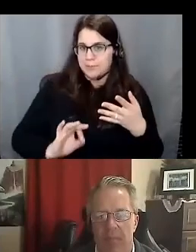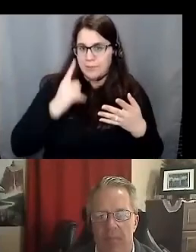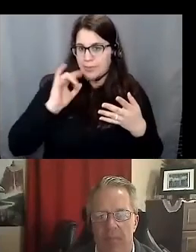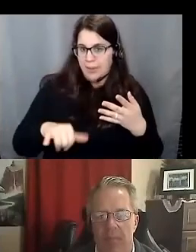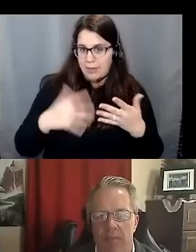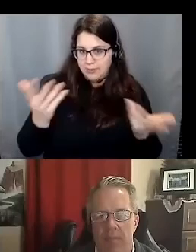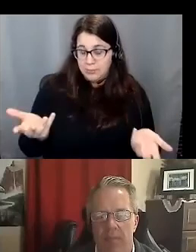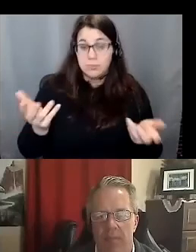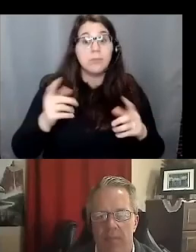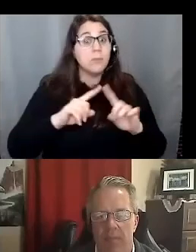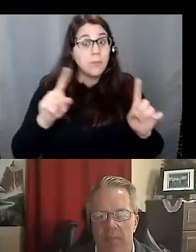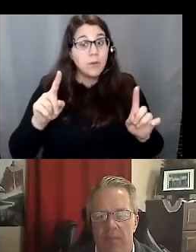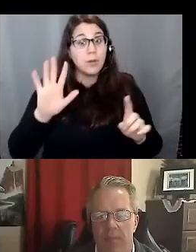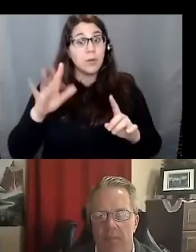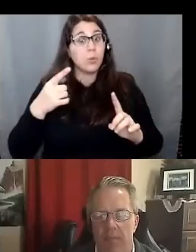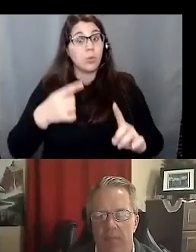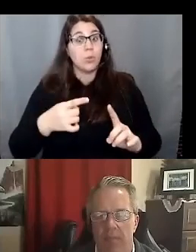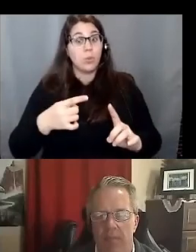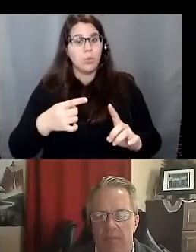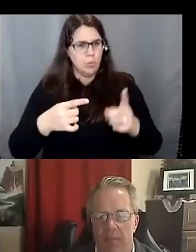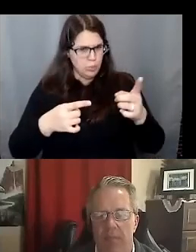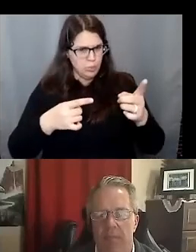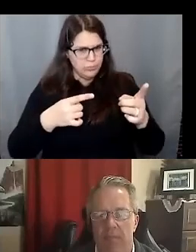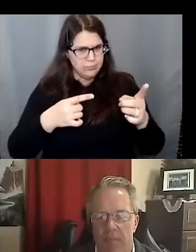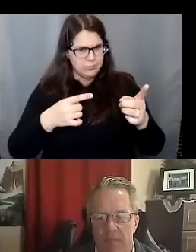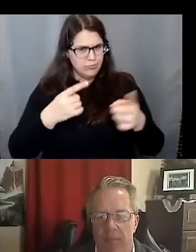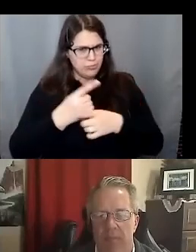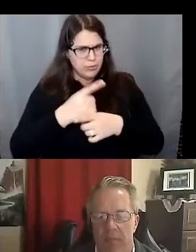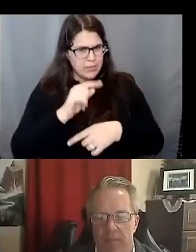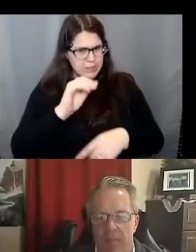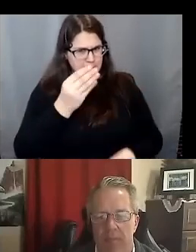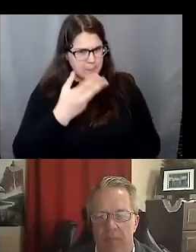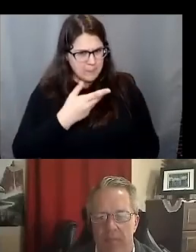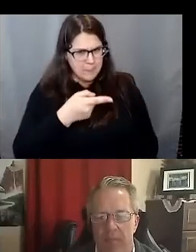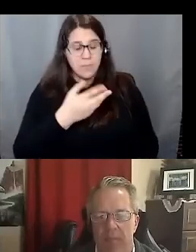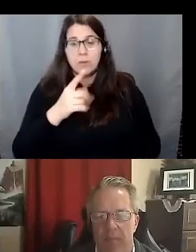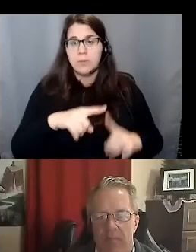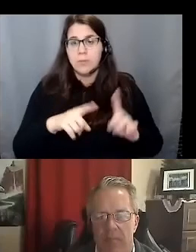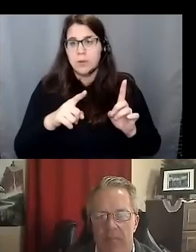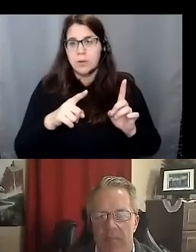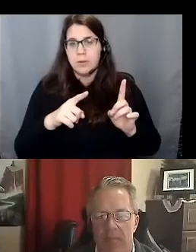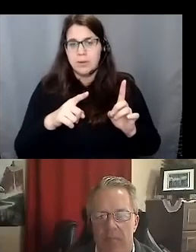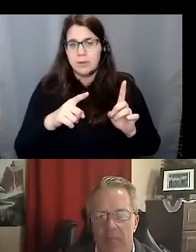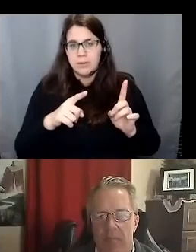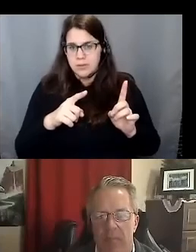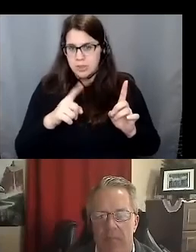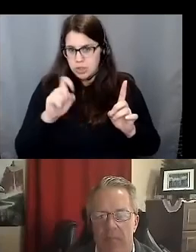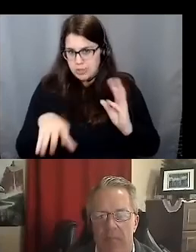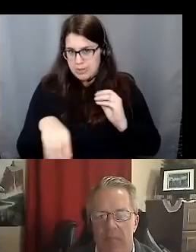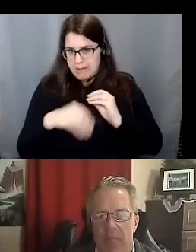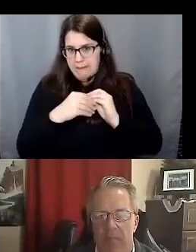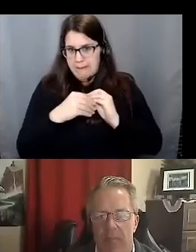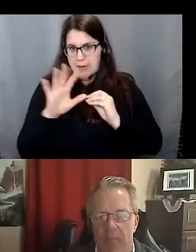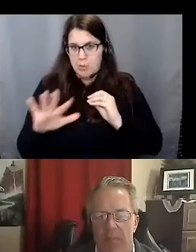individuals. However, the goal for that, Tom, and you can kind of reference this too, is that they expect those to be added in